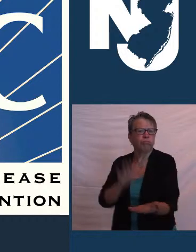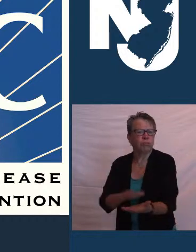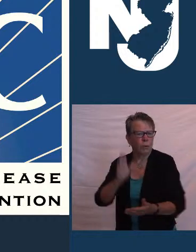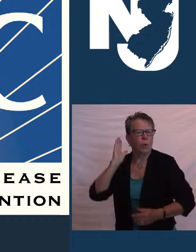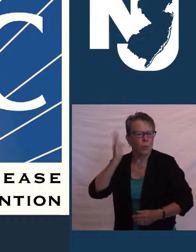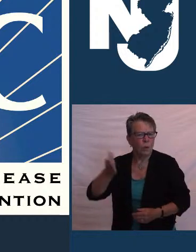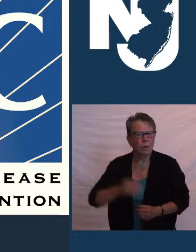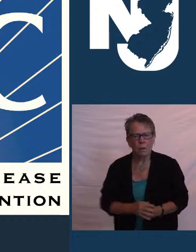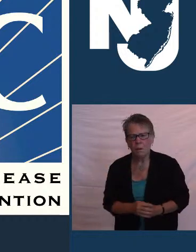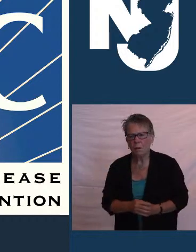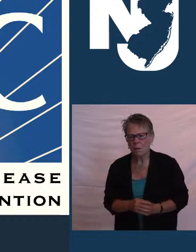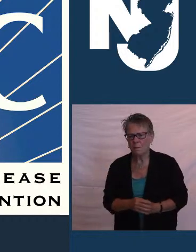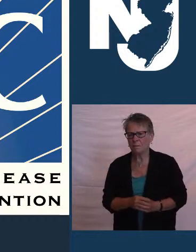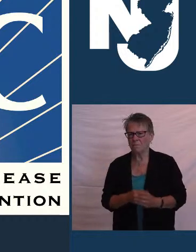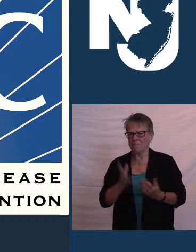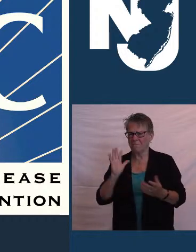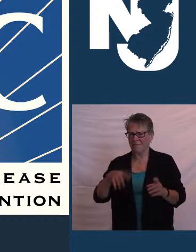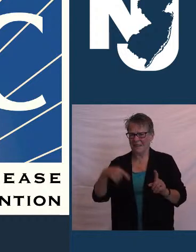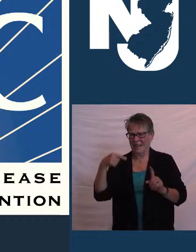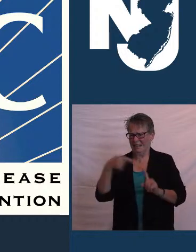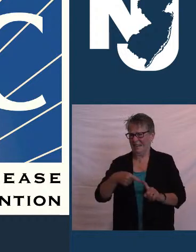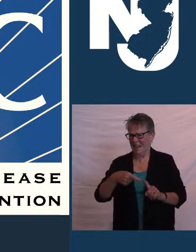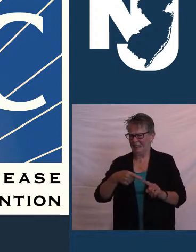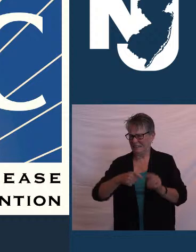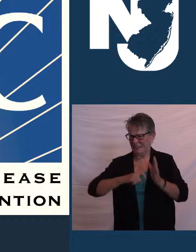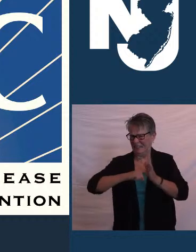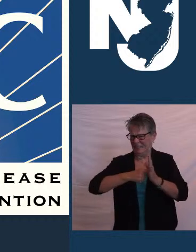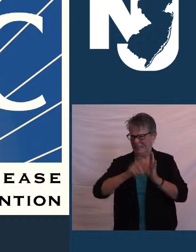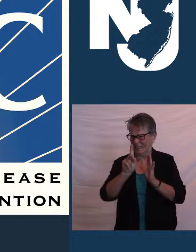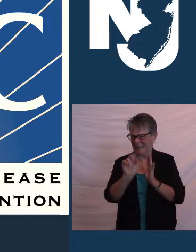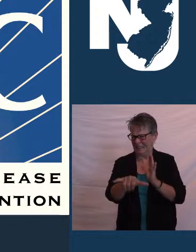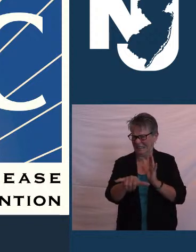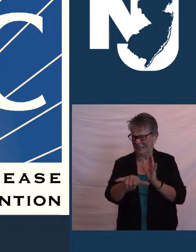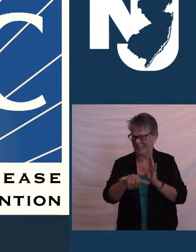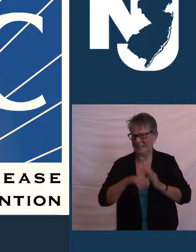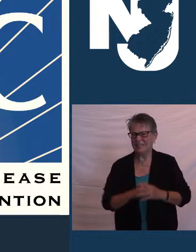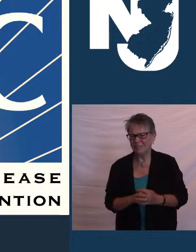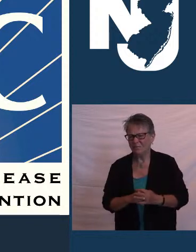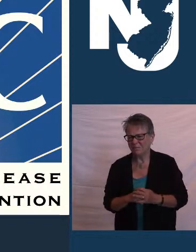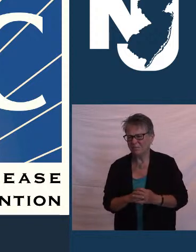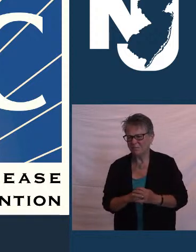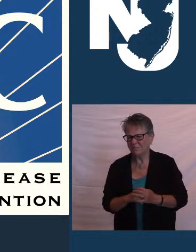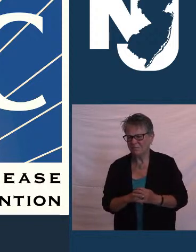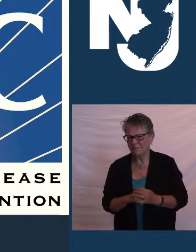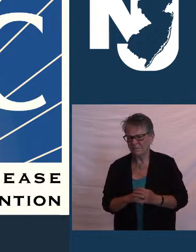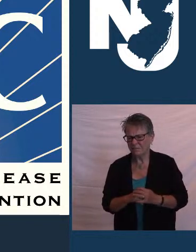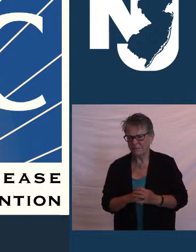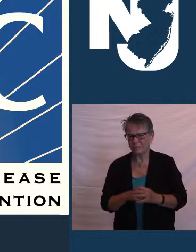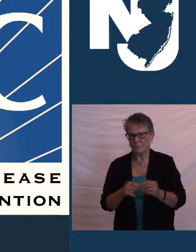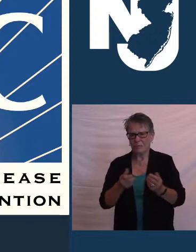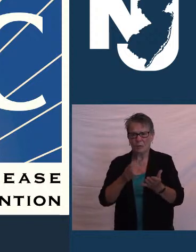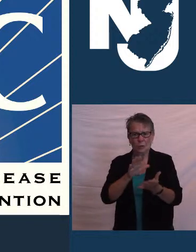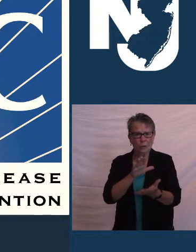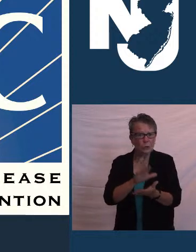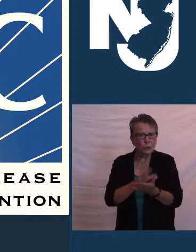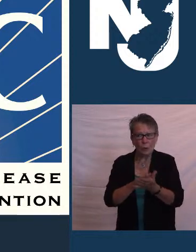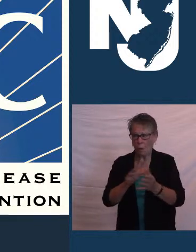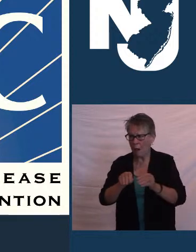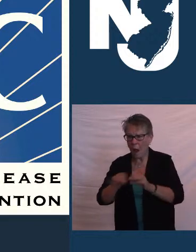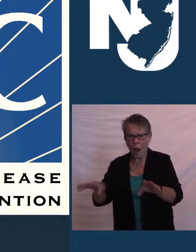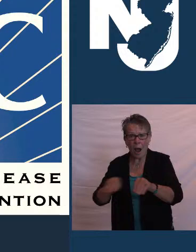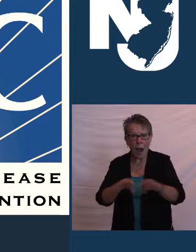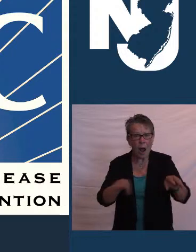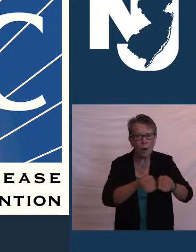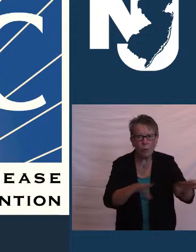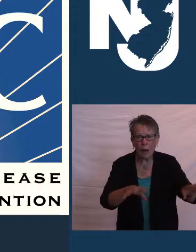to reiterate one important point regarding the data we discussed last week pertaining to school-based outbreaks and the associated numbers on our